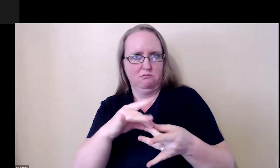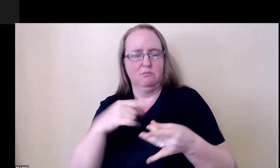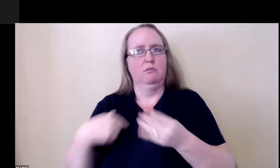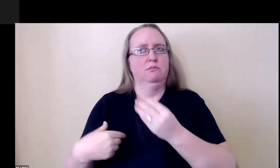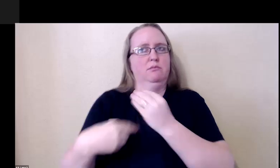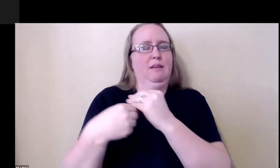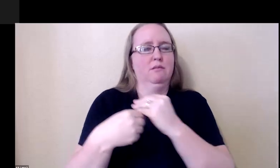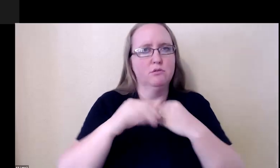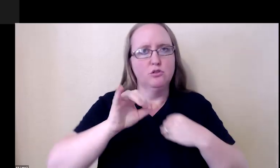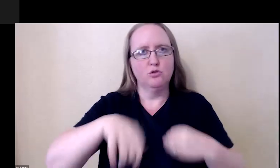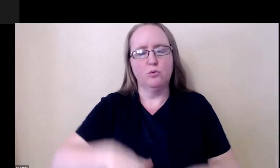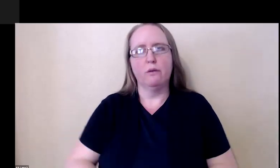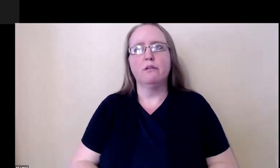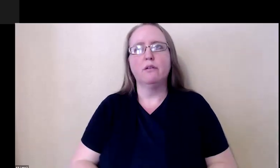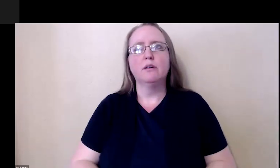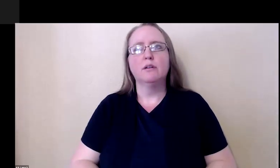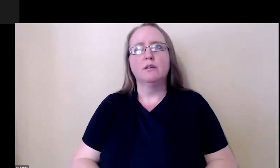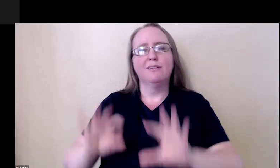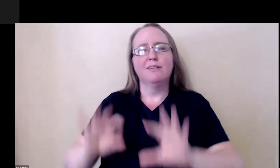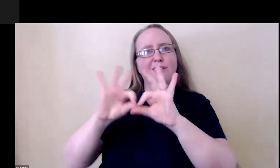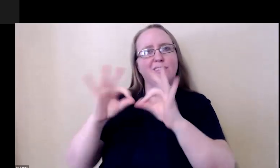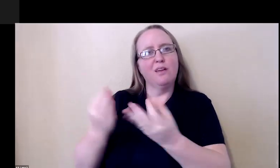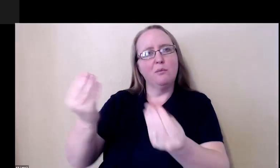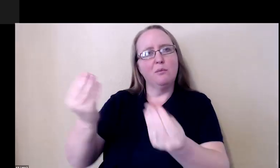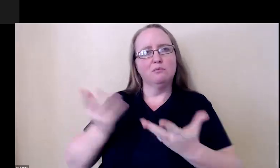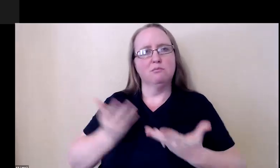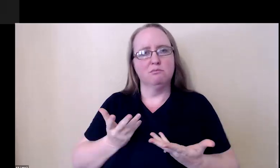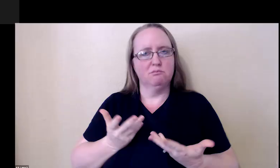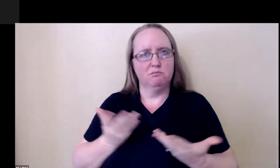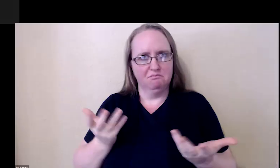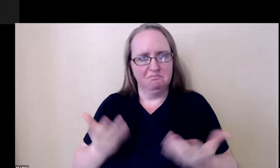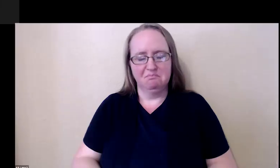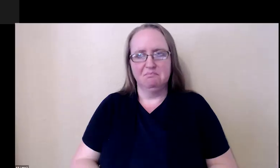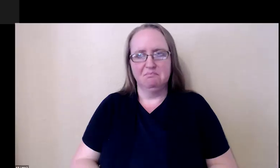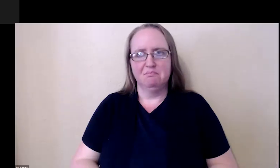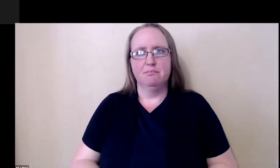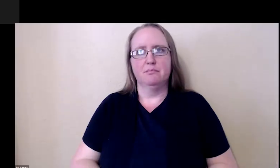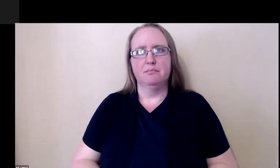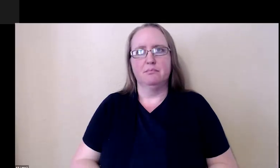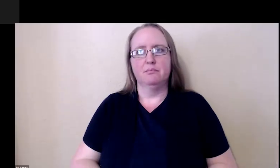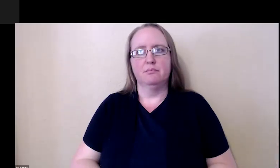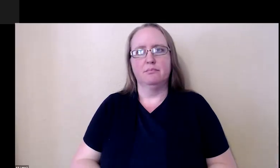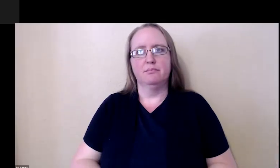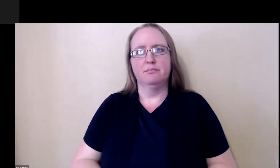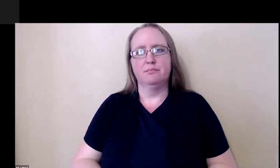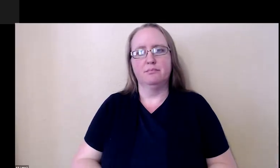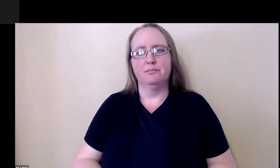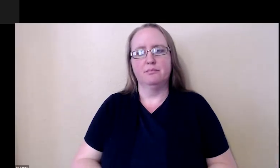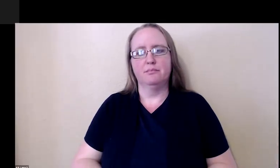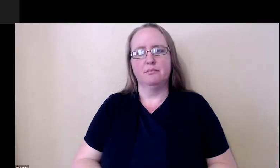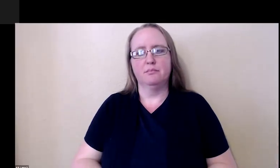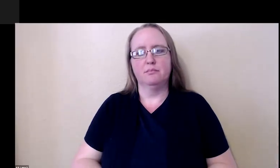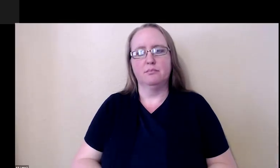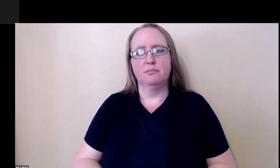that. We've had families tell us that they've been told that they